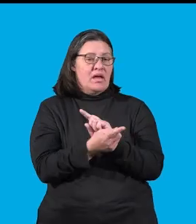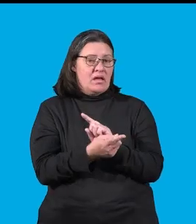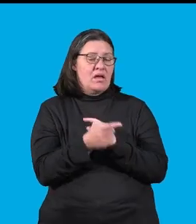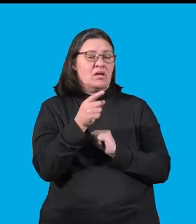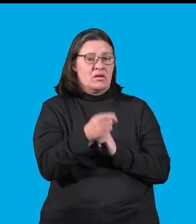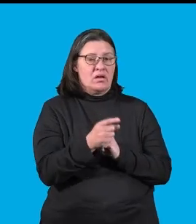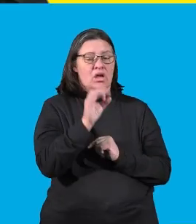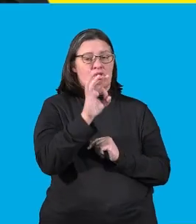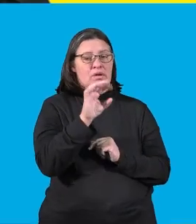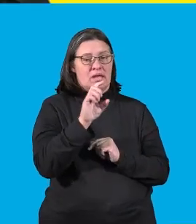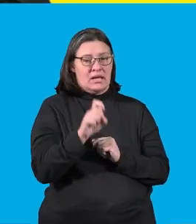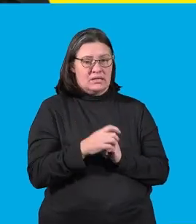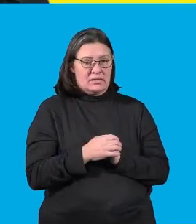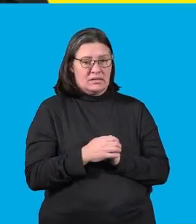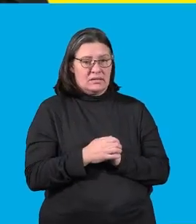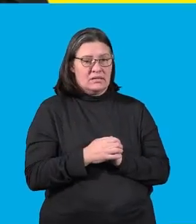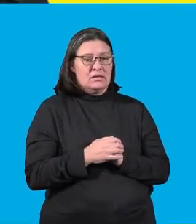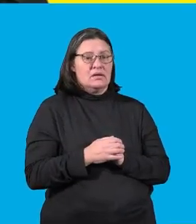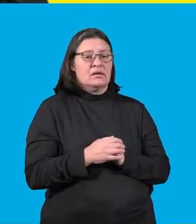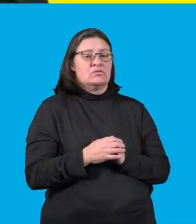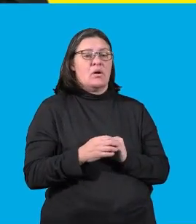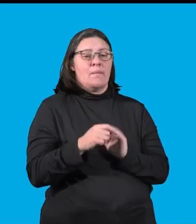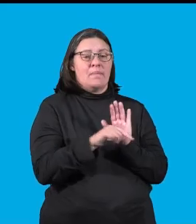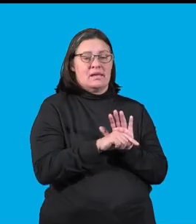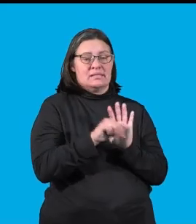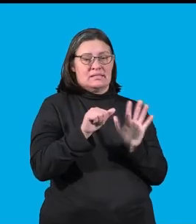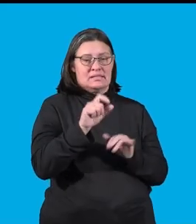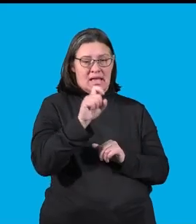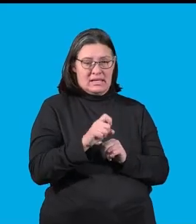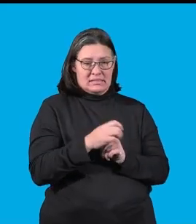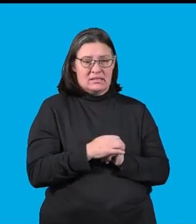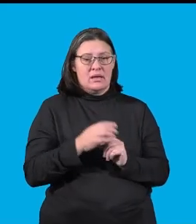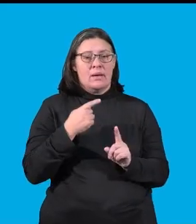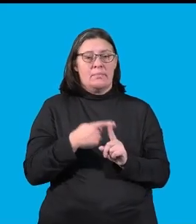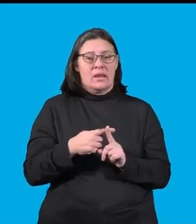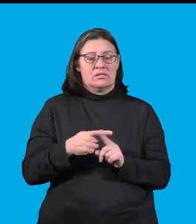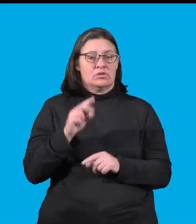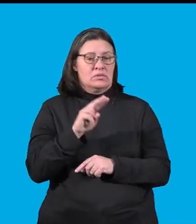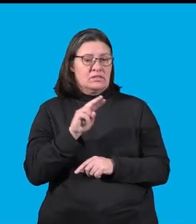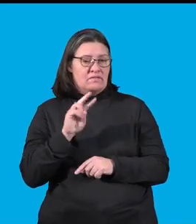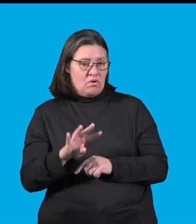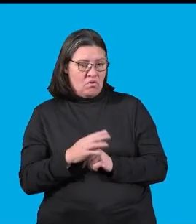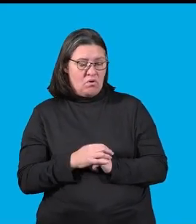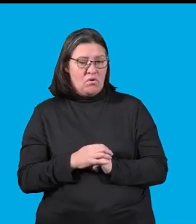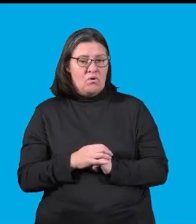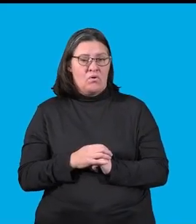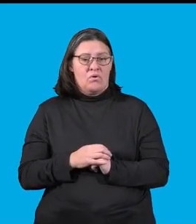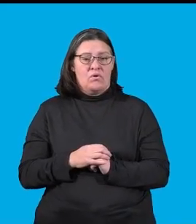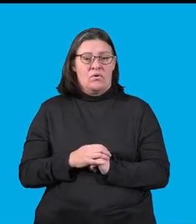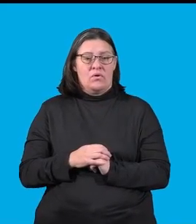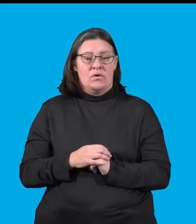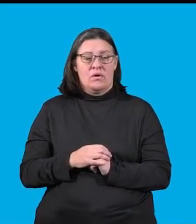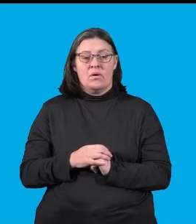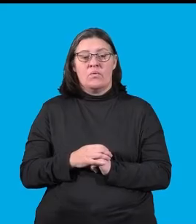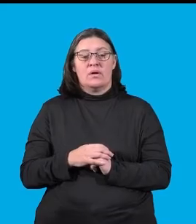we substitute the value of 3 in. So we get minus 6x plus 24 as